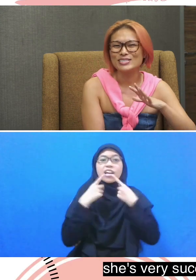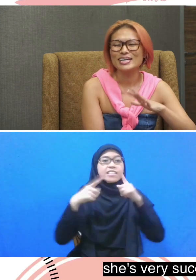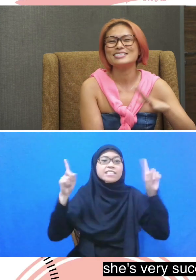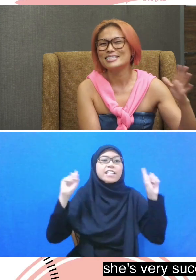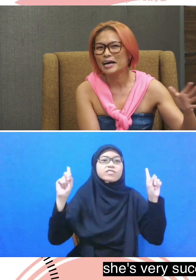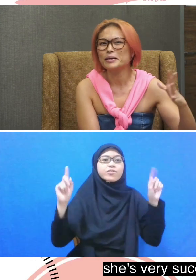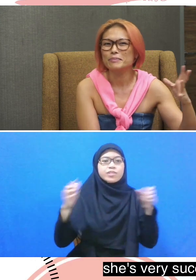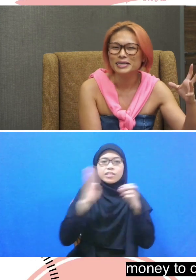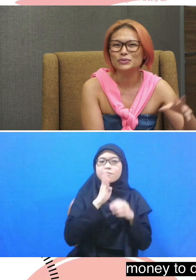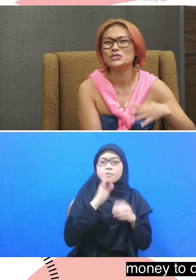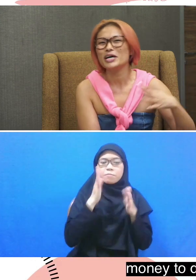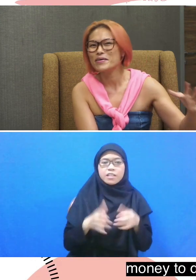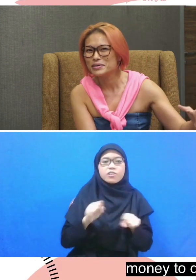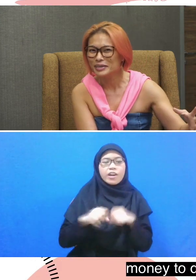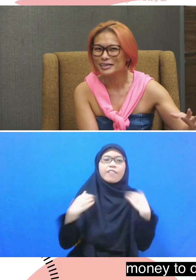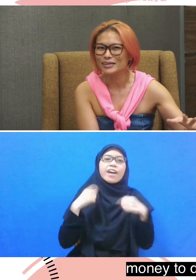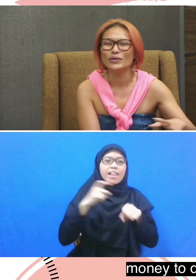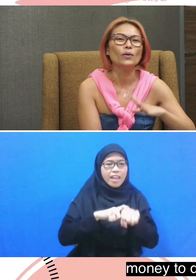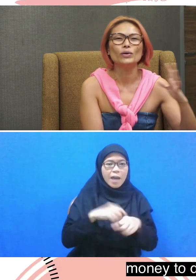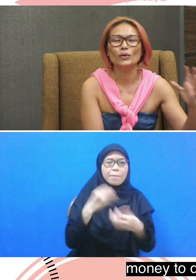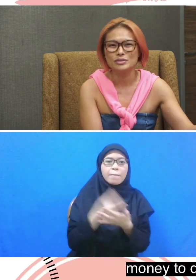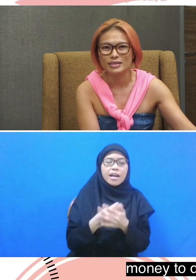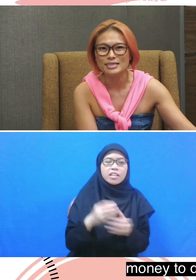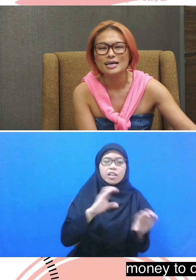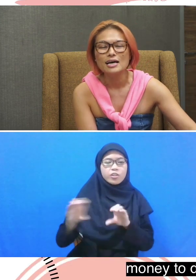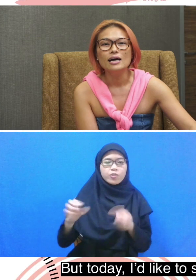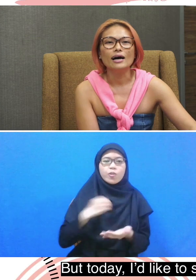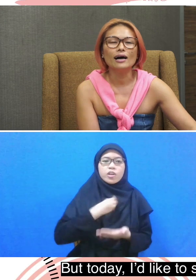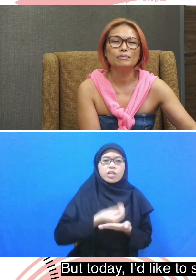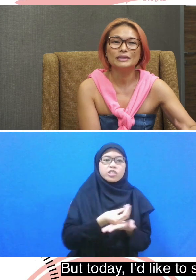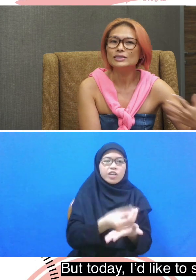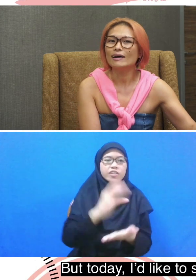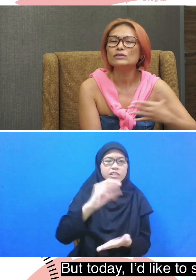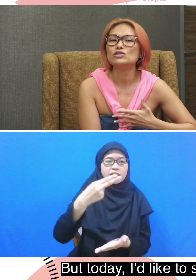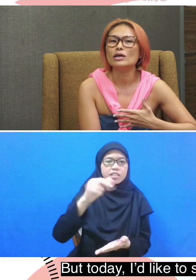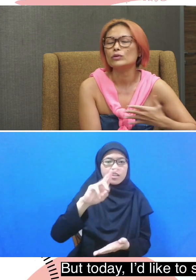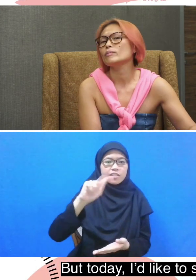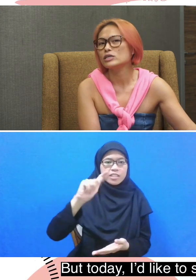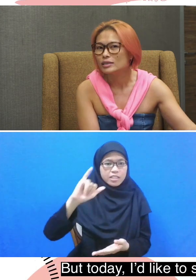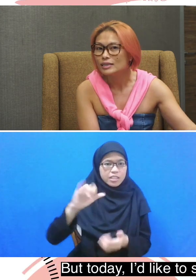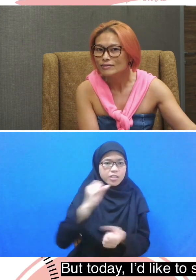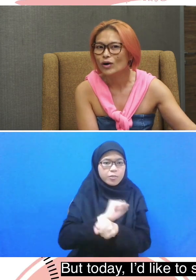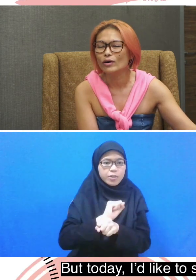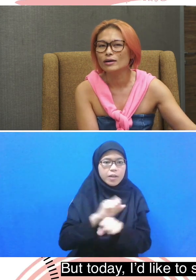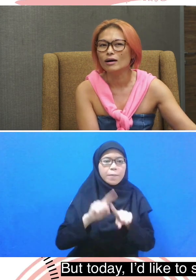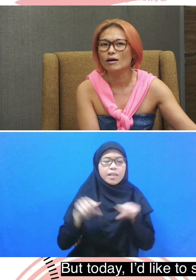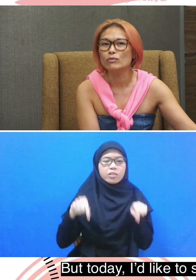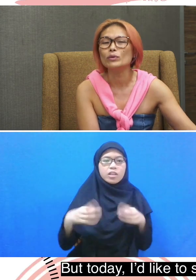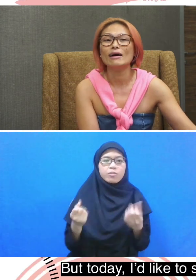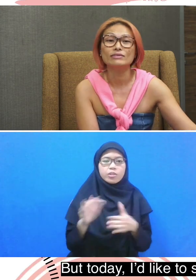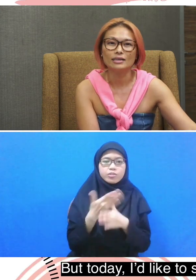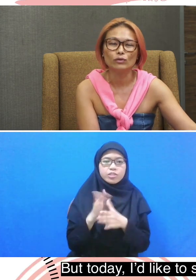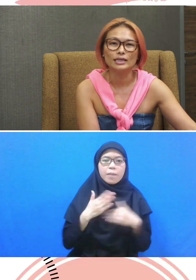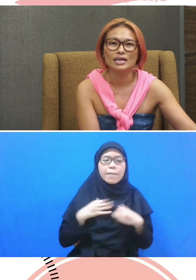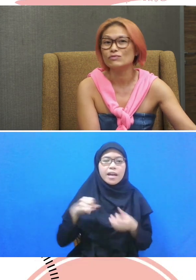why she has the time and the money to do charity work, you know, and a whole host of things. But today I'd like to share with you my journey on the road